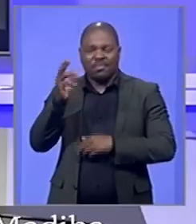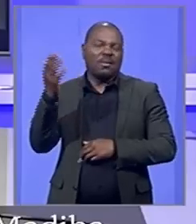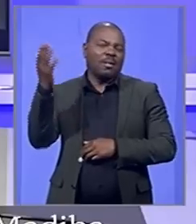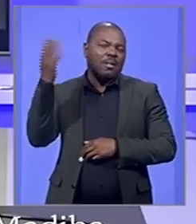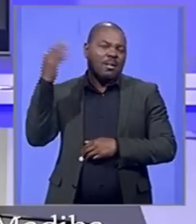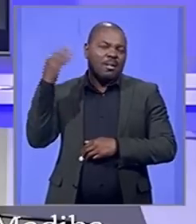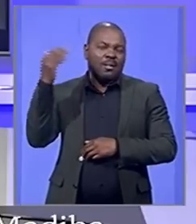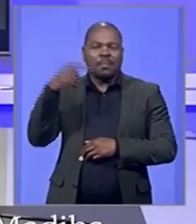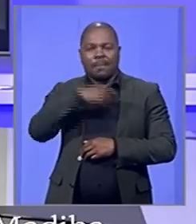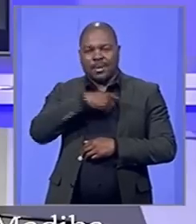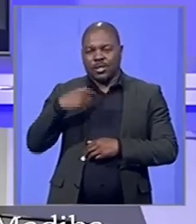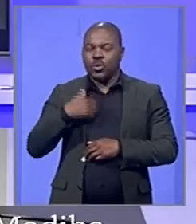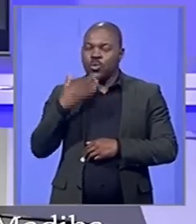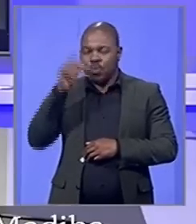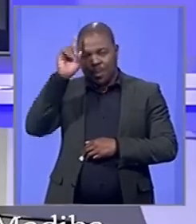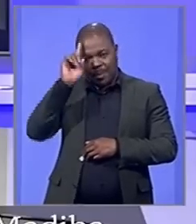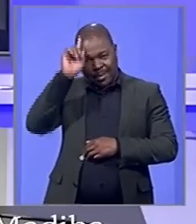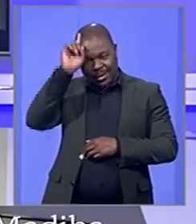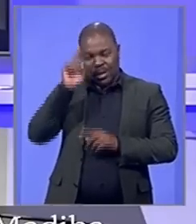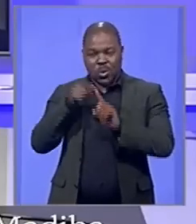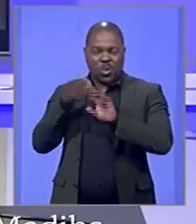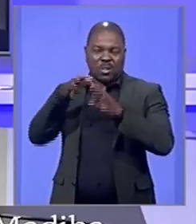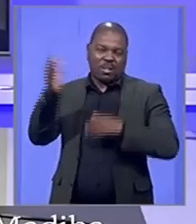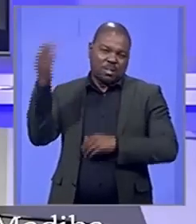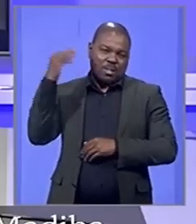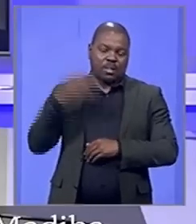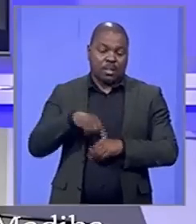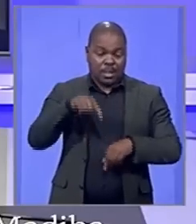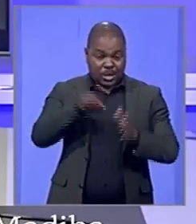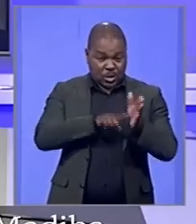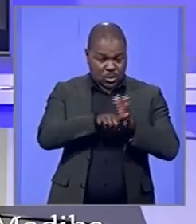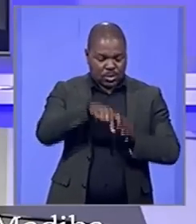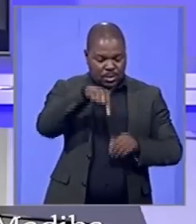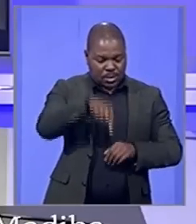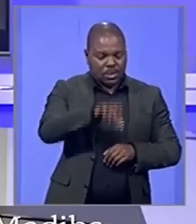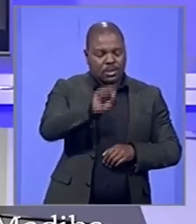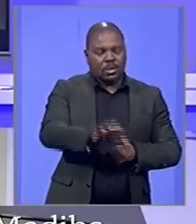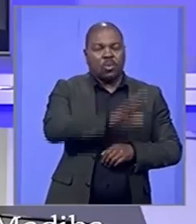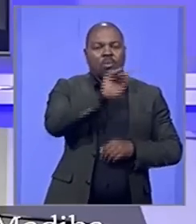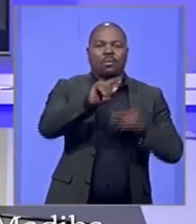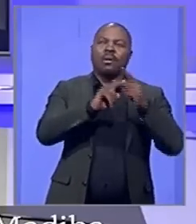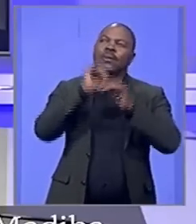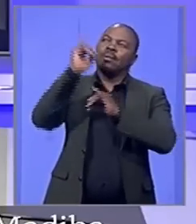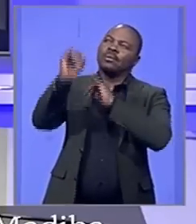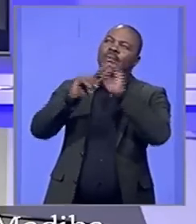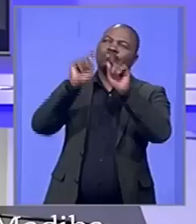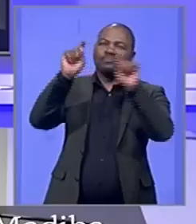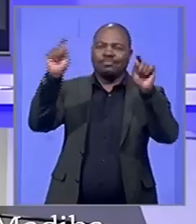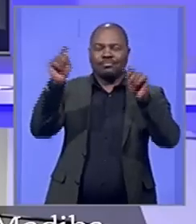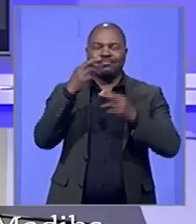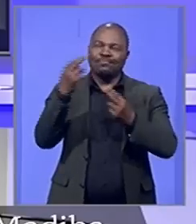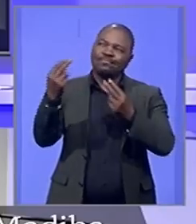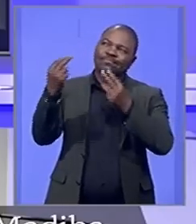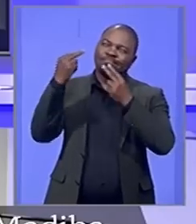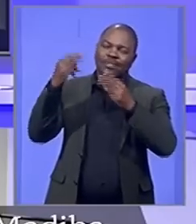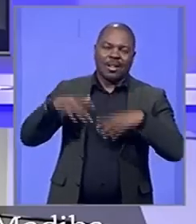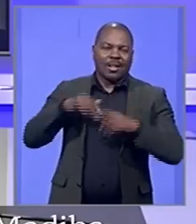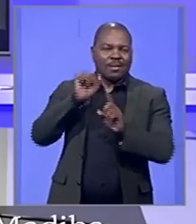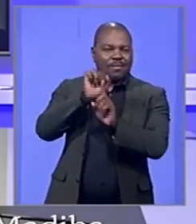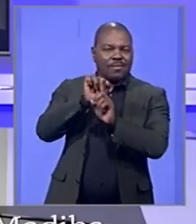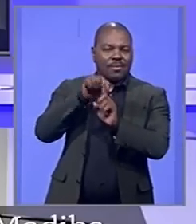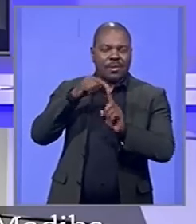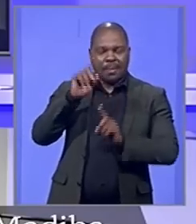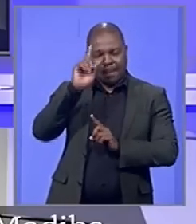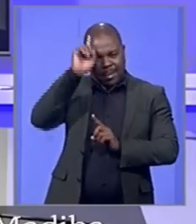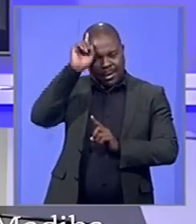yo a tlhokafetseng Nelson Mandela. Beke eno setšhaba sa mono gae le dinaga tse dingwe se ne se gopola moporesidente yono wa pele ka letsatsi